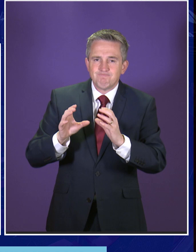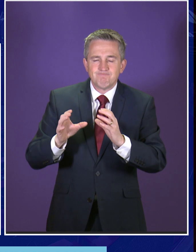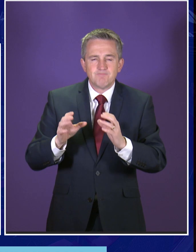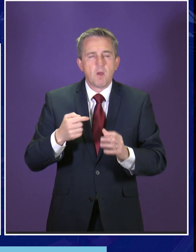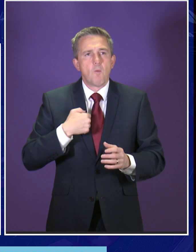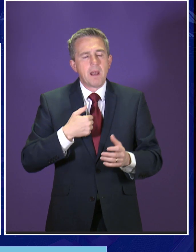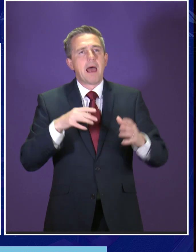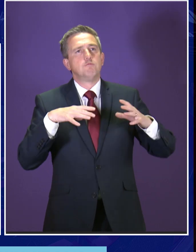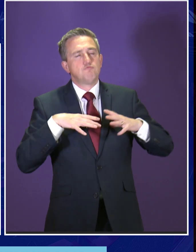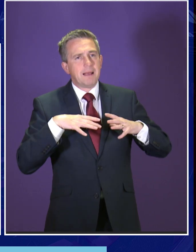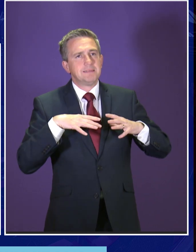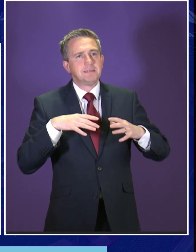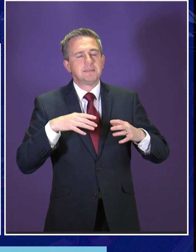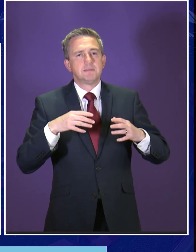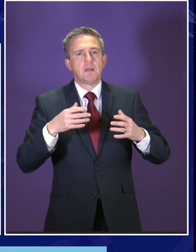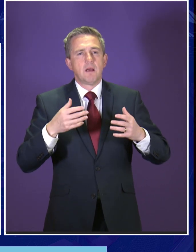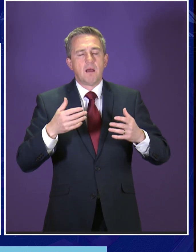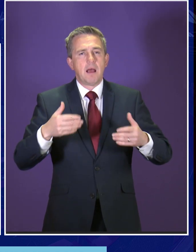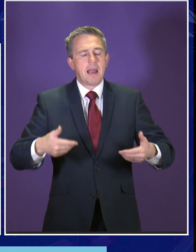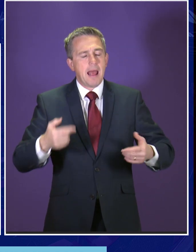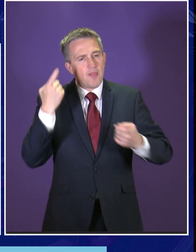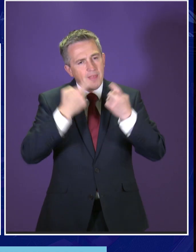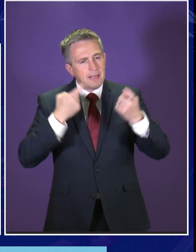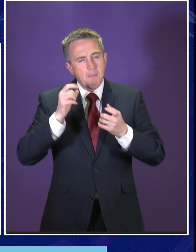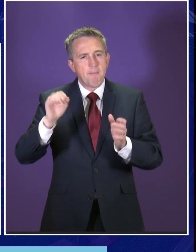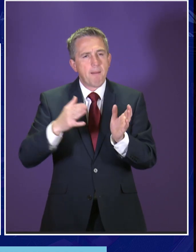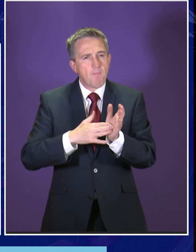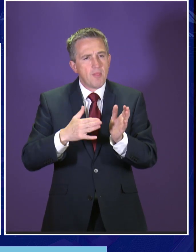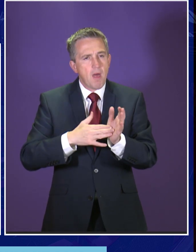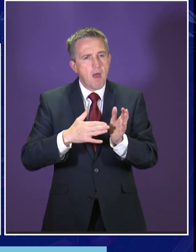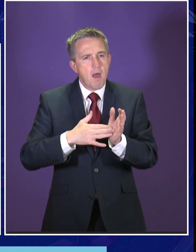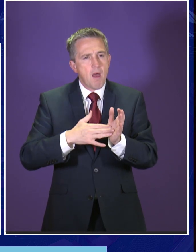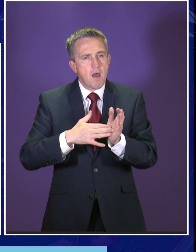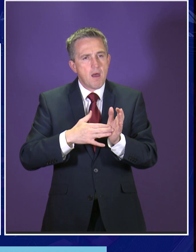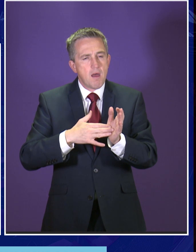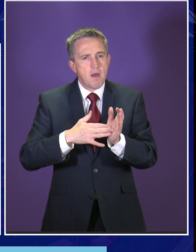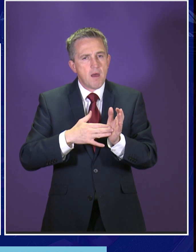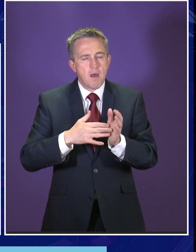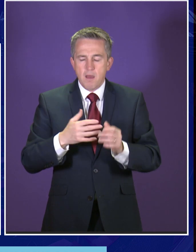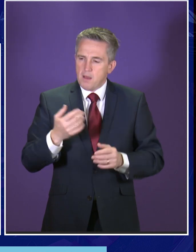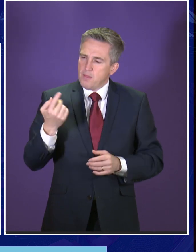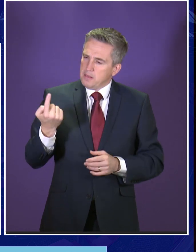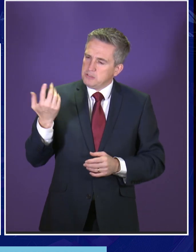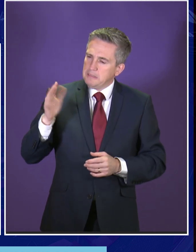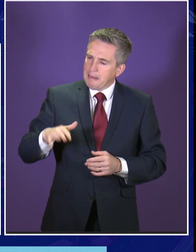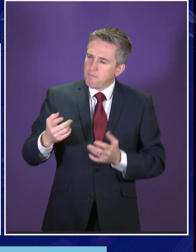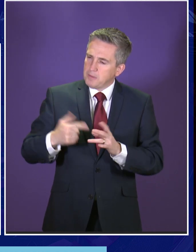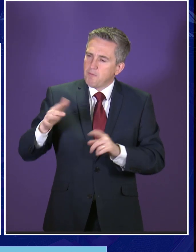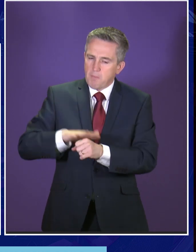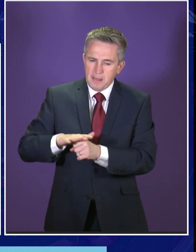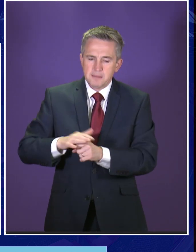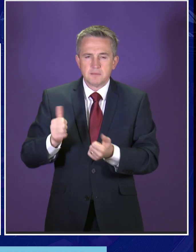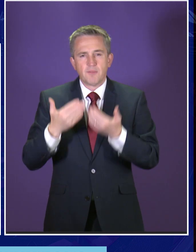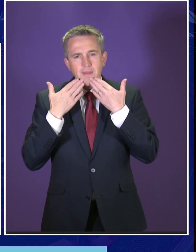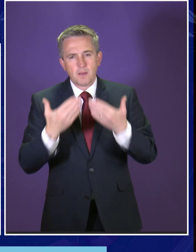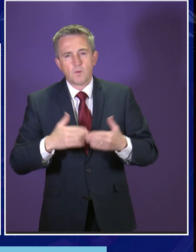rest hard suddenly on this tailbone, I'm reminded that I once came from somewhere else. Thank